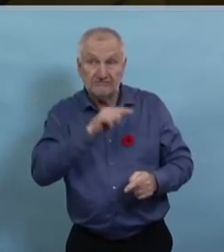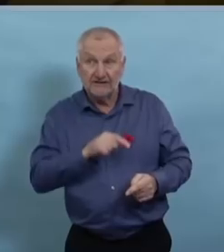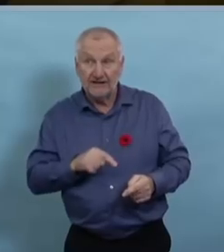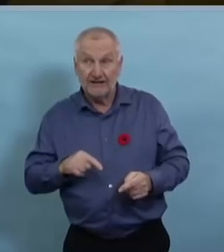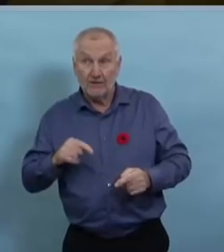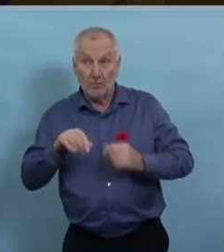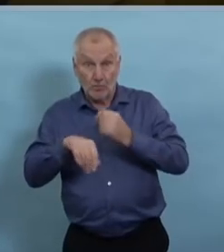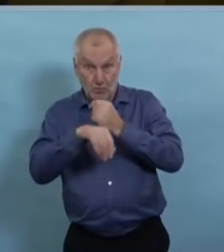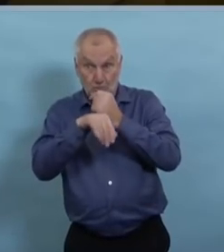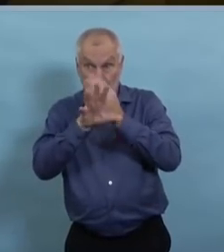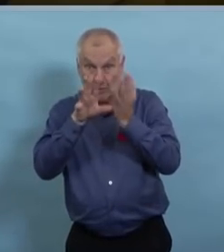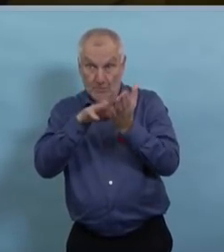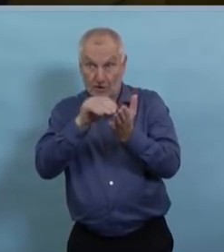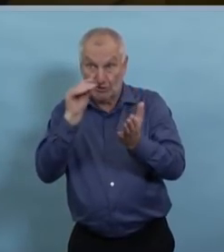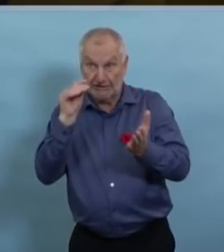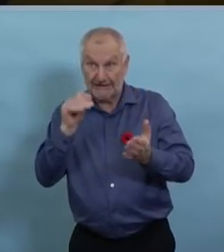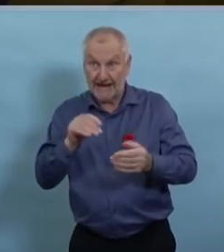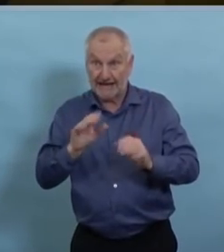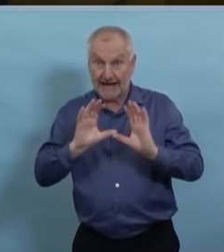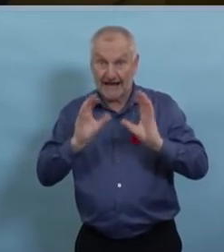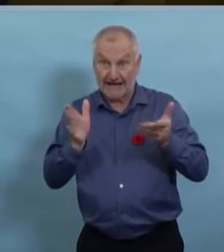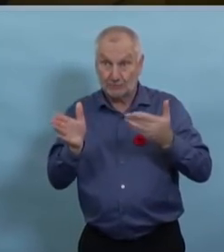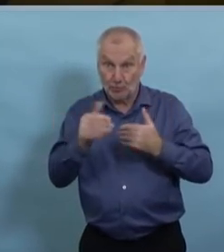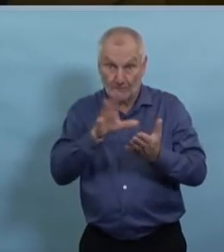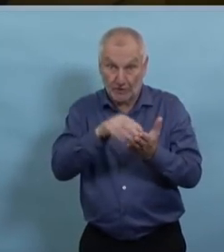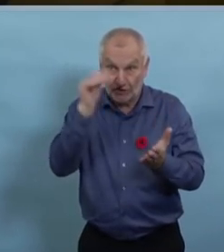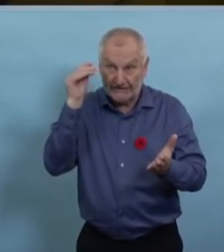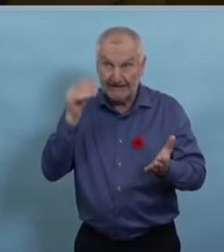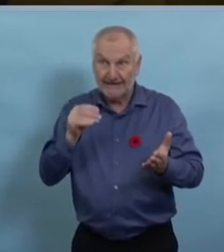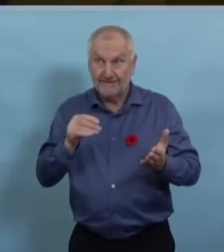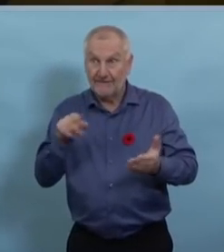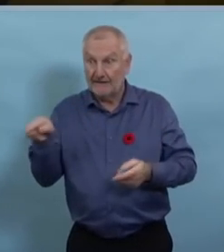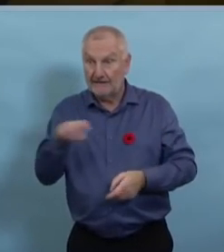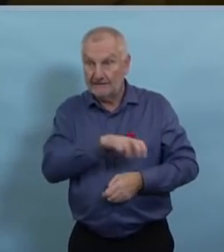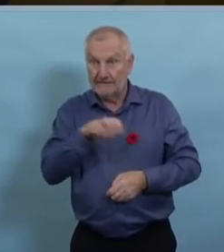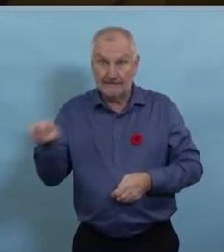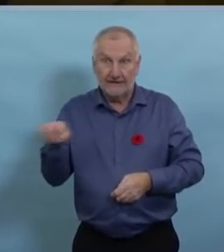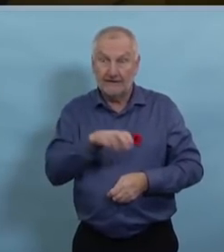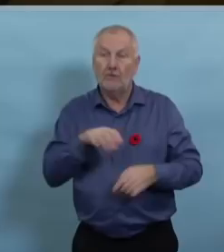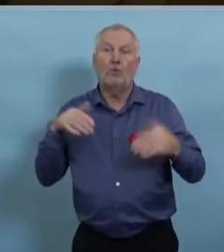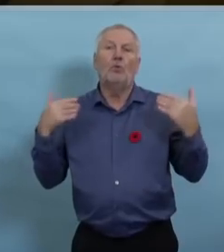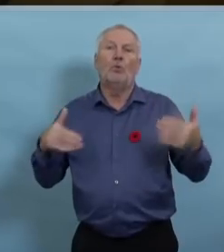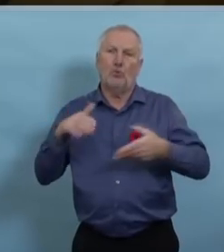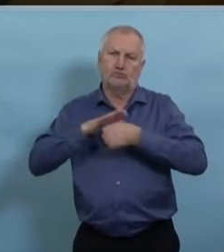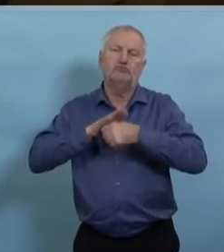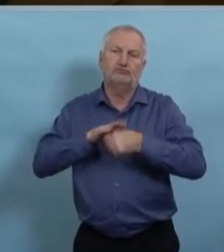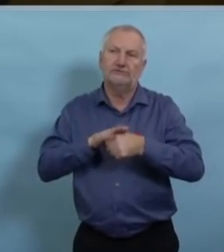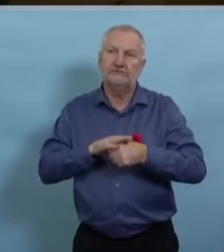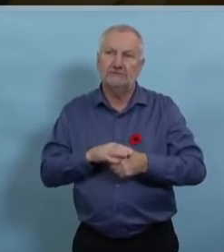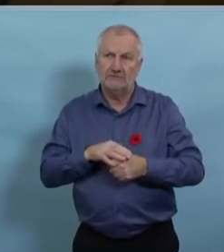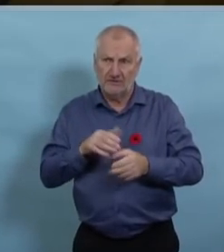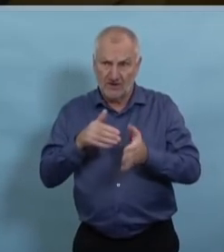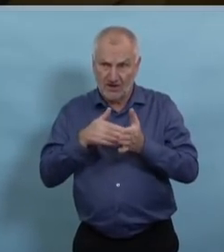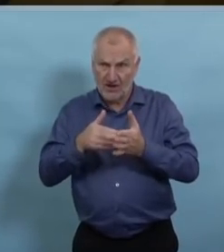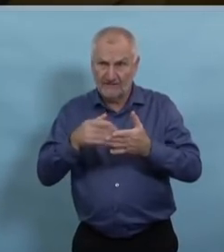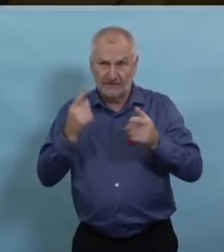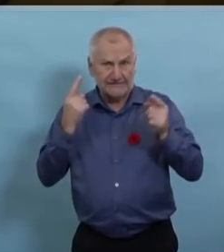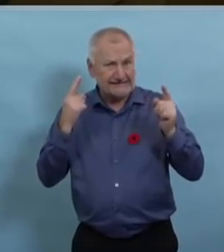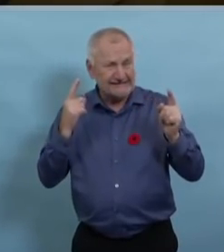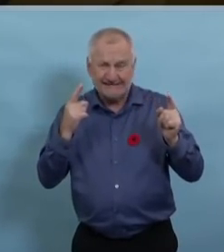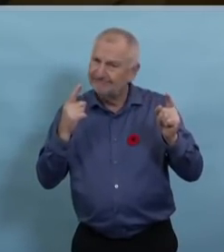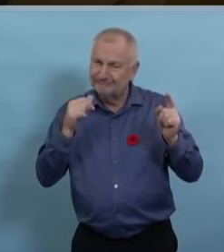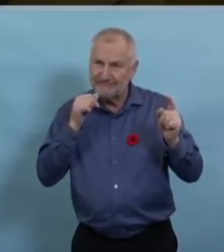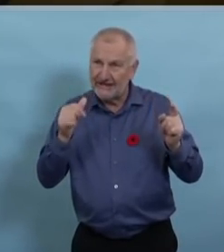and in-class learning was something that was very stressful and often not achievable. Now, I just want to be clear,